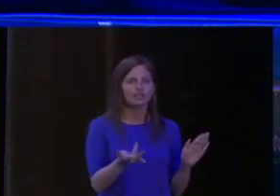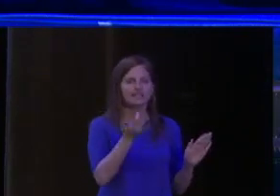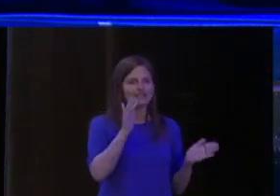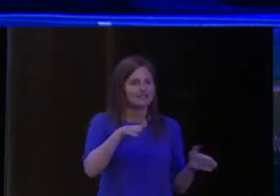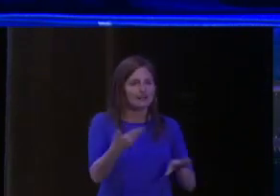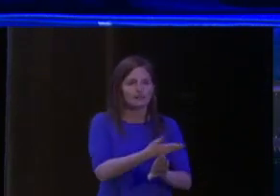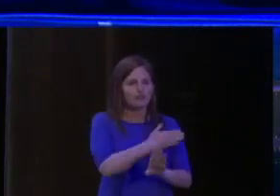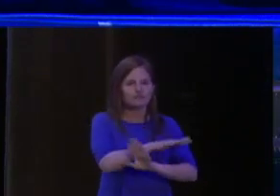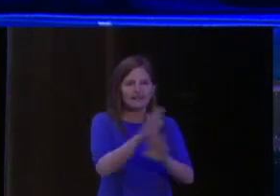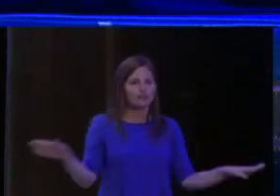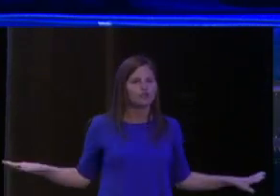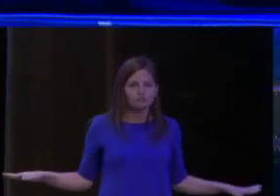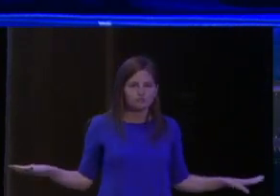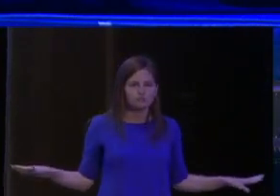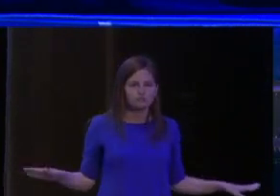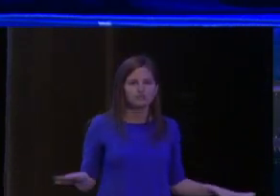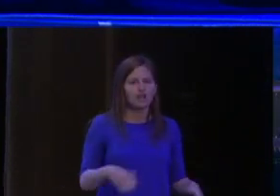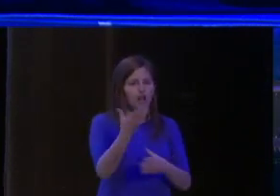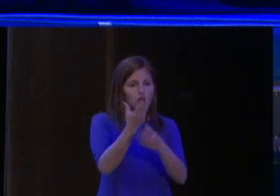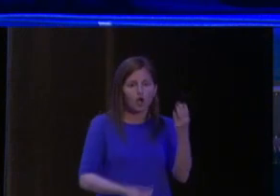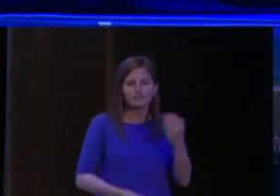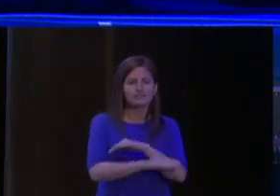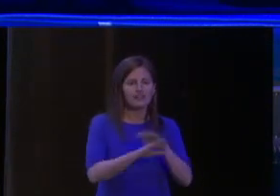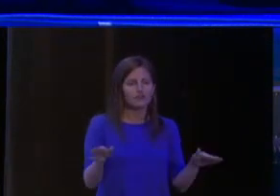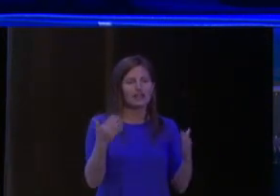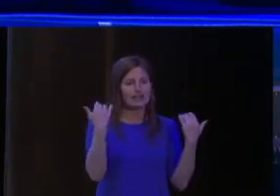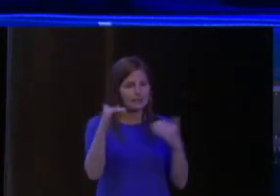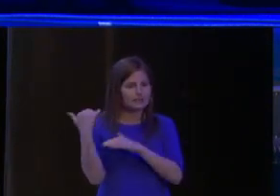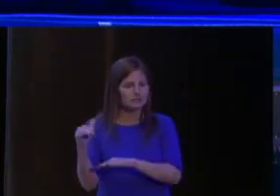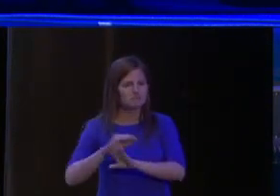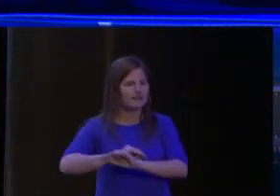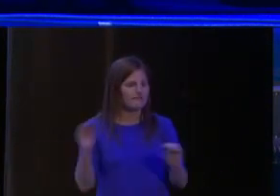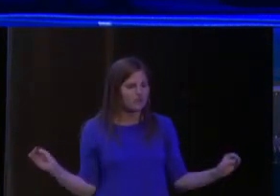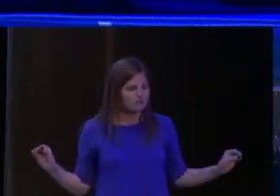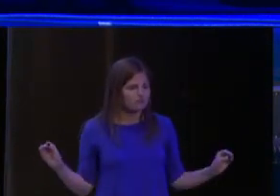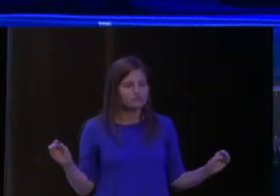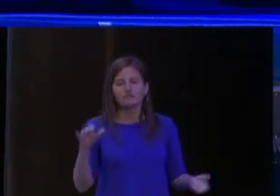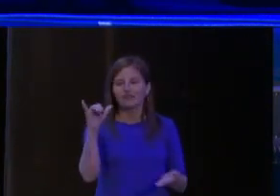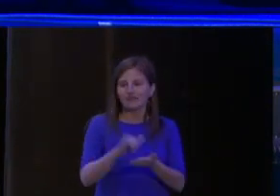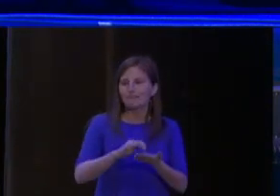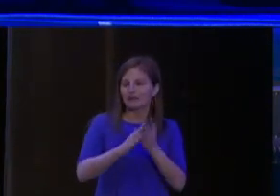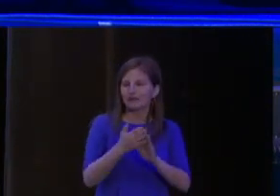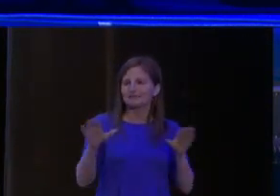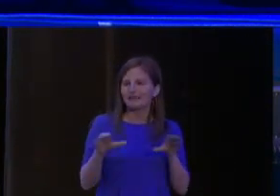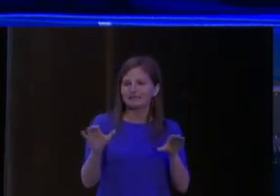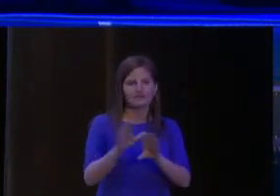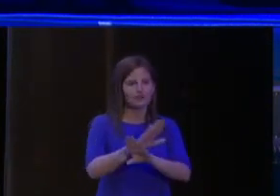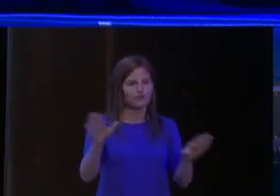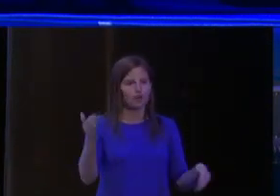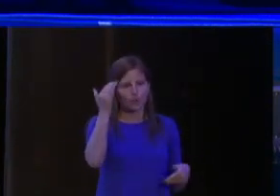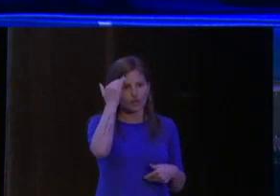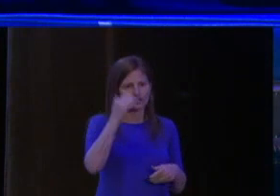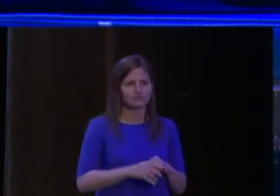death. Never tasted loss, limitation. Until that becomes the activity of your